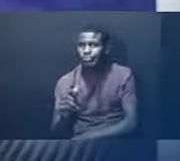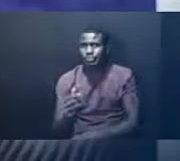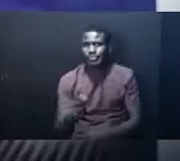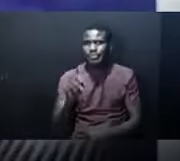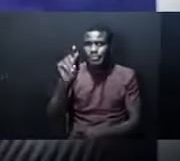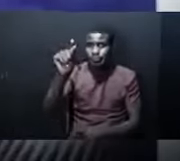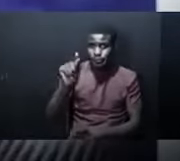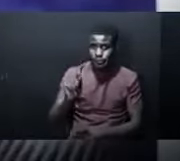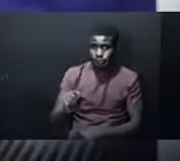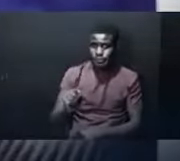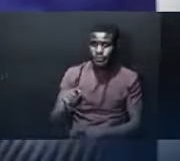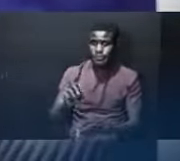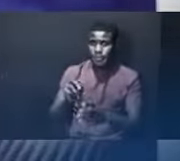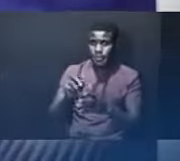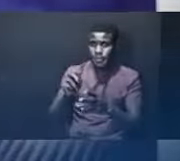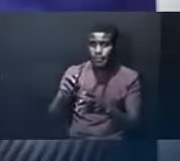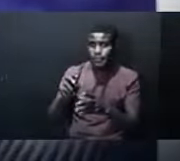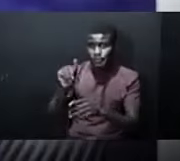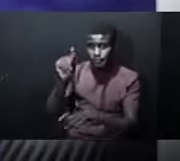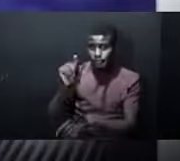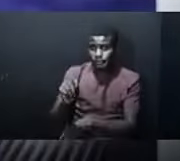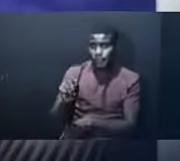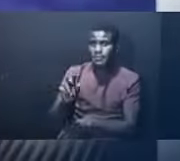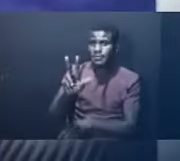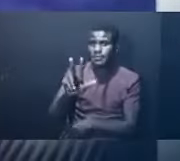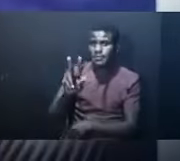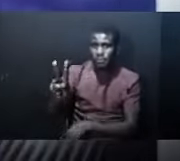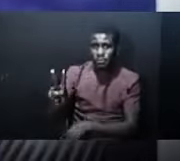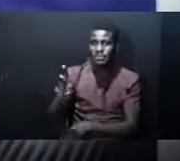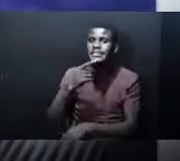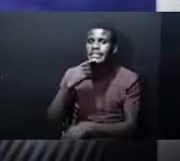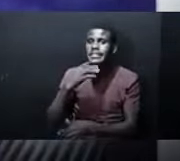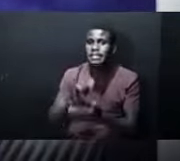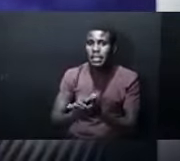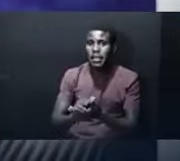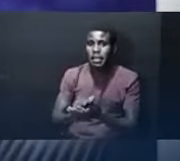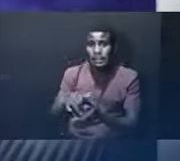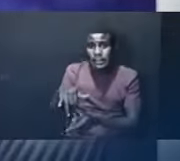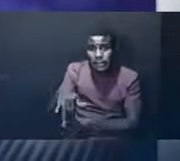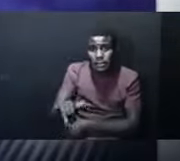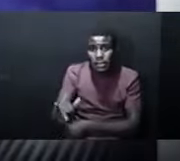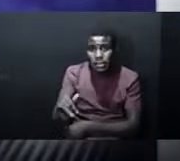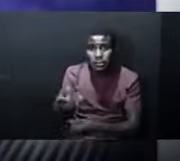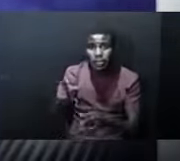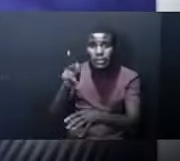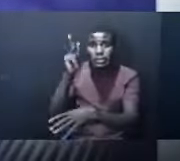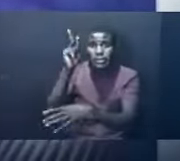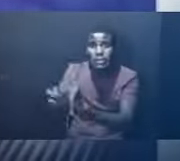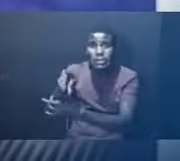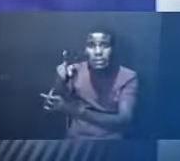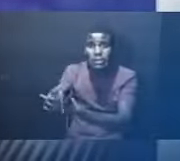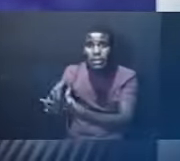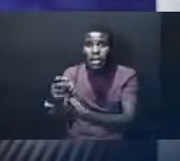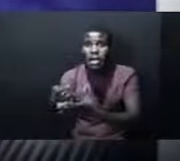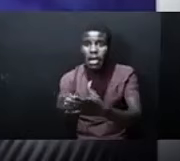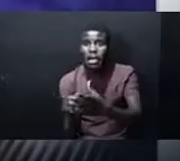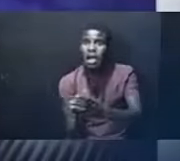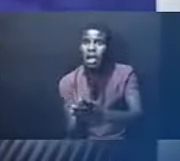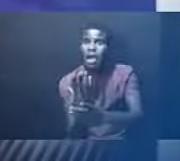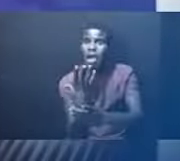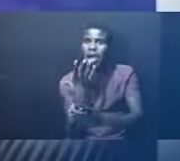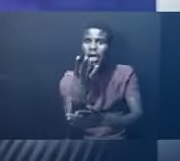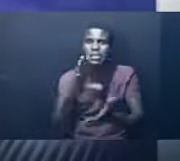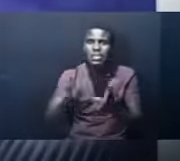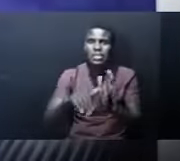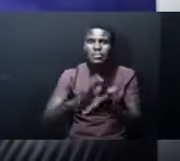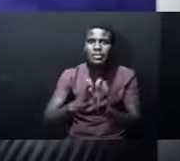32 says that, "Yet when planted, it grows and becomes the largest of all